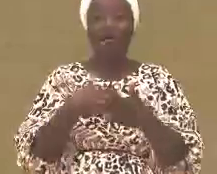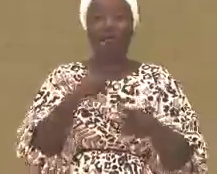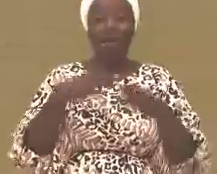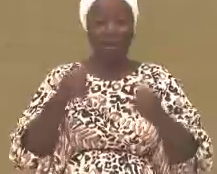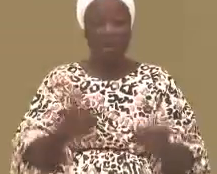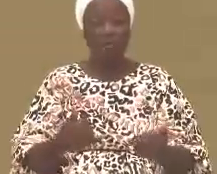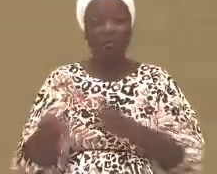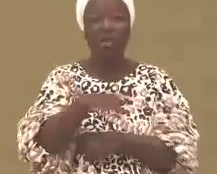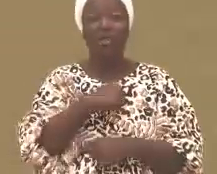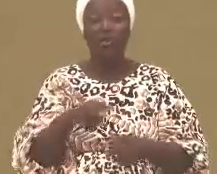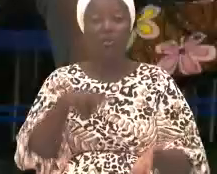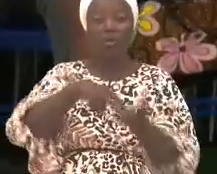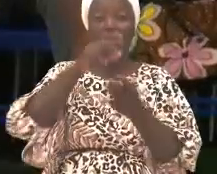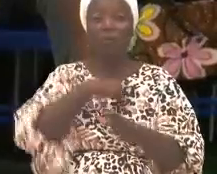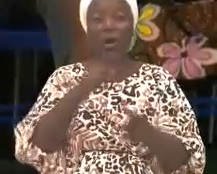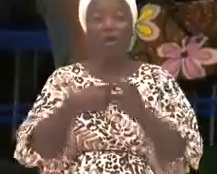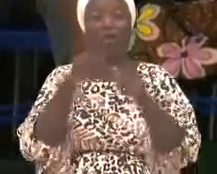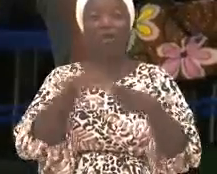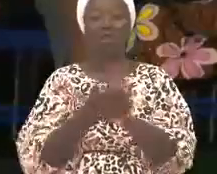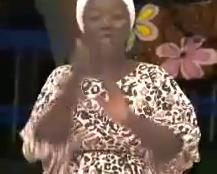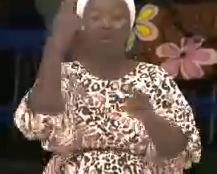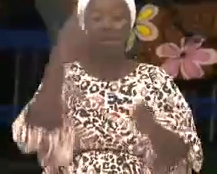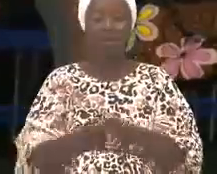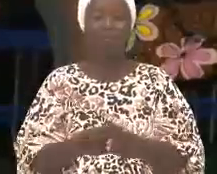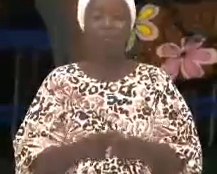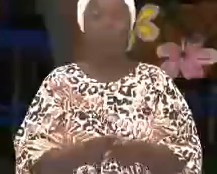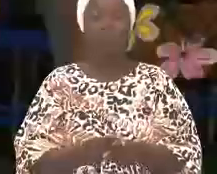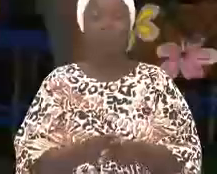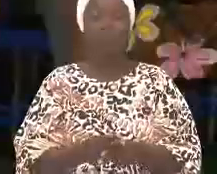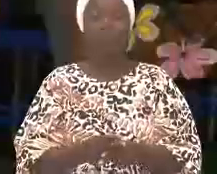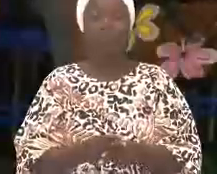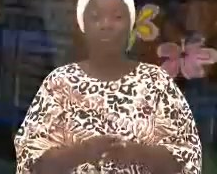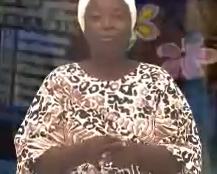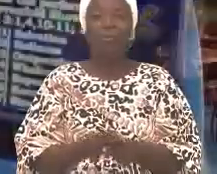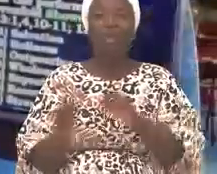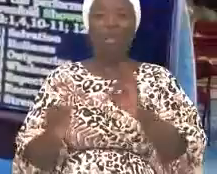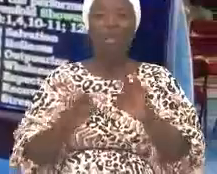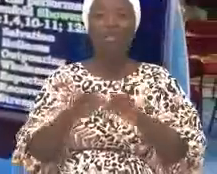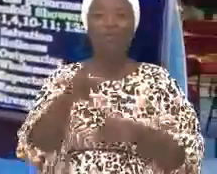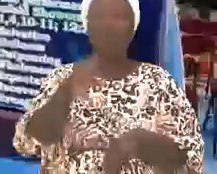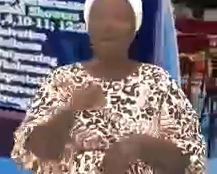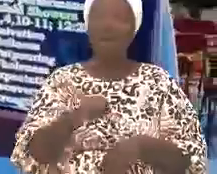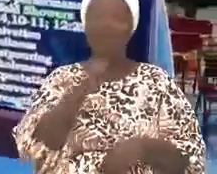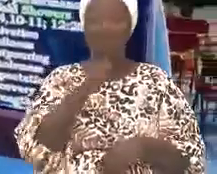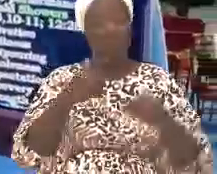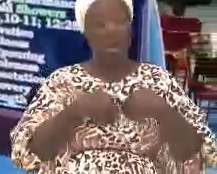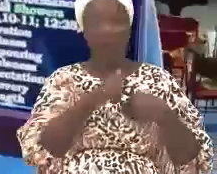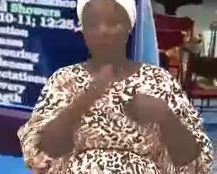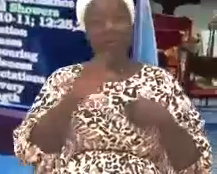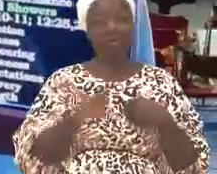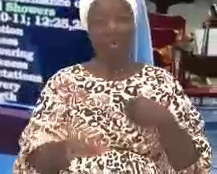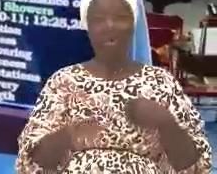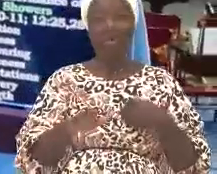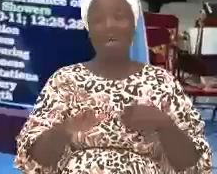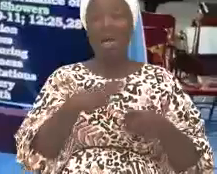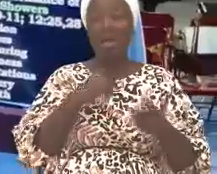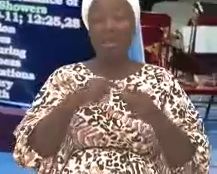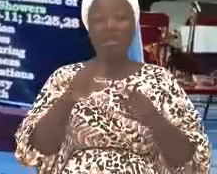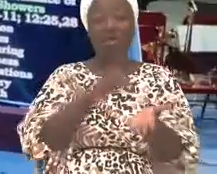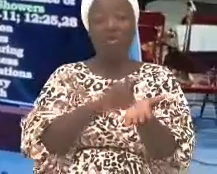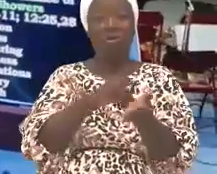run in Jesus' name. If you could not have a child, and the doctor says something